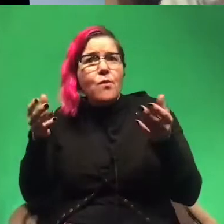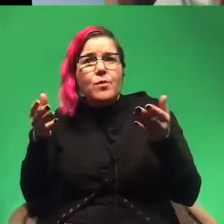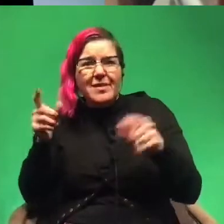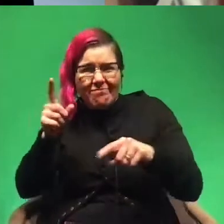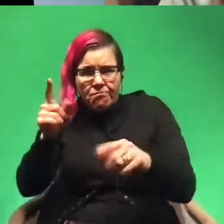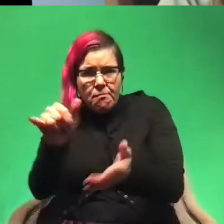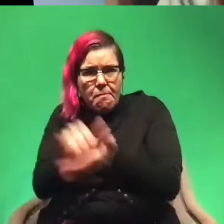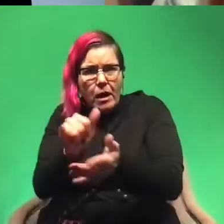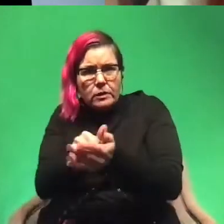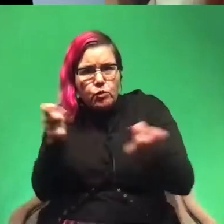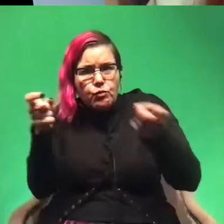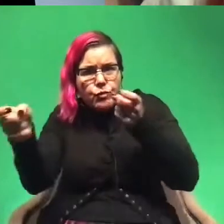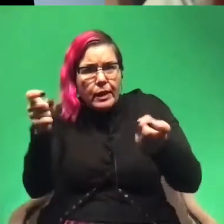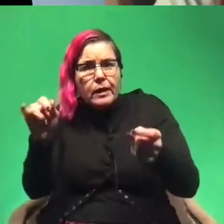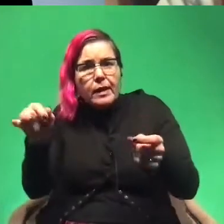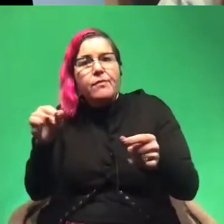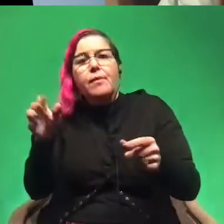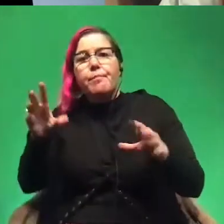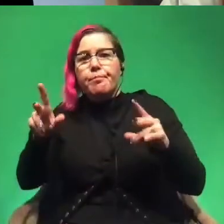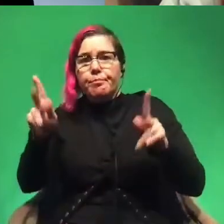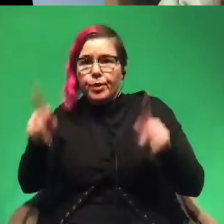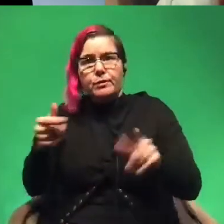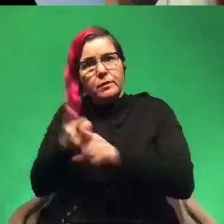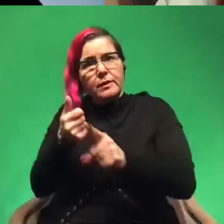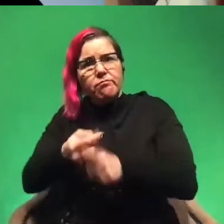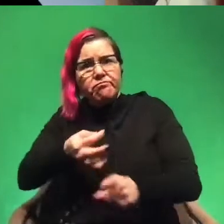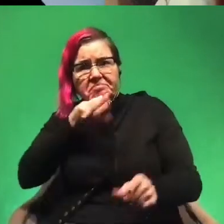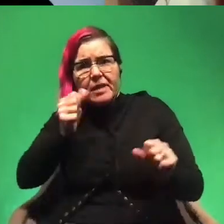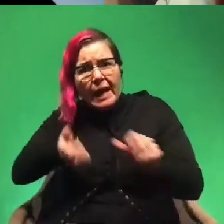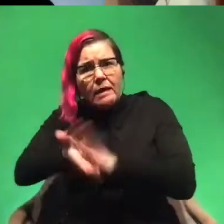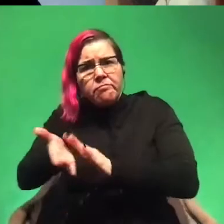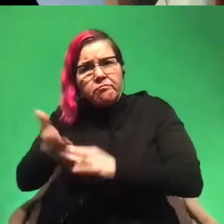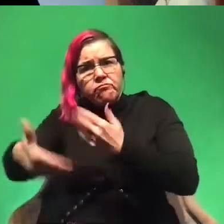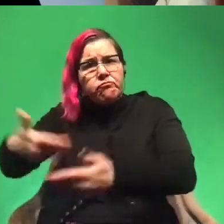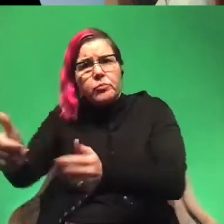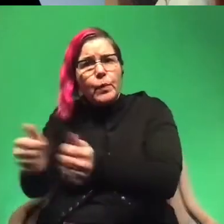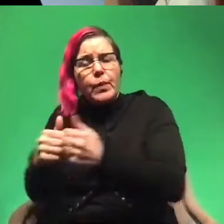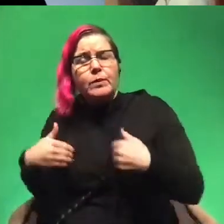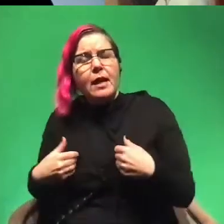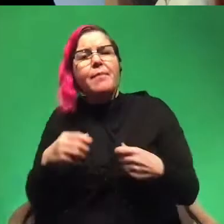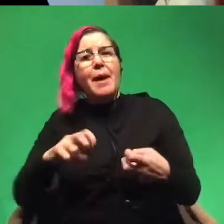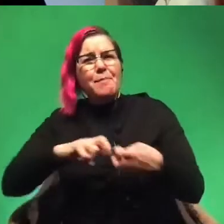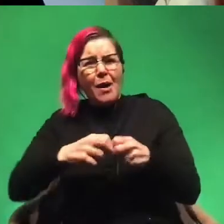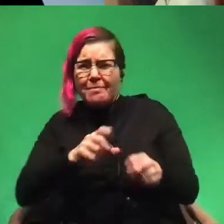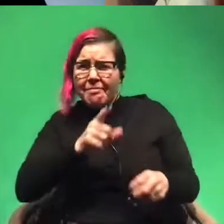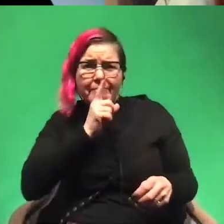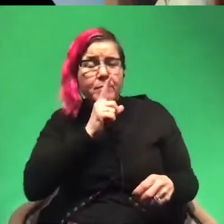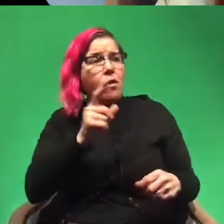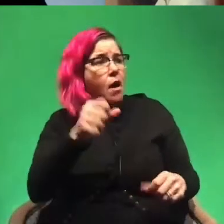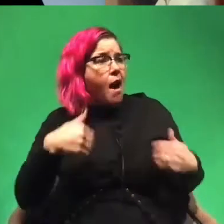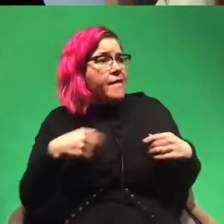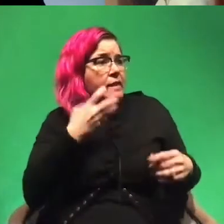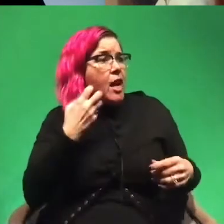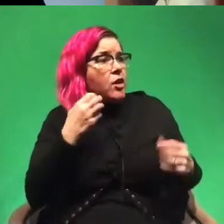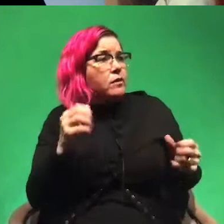an individual has the ongoing fitness to actually own these animals. And so that's a huge problem. That's something that's never discussed in Tiger King. It's just, yeah, I've got a tiger and this